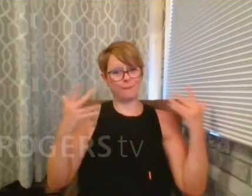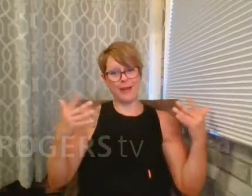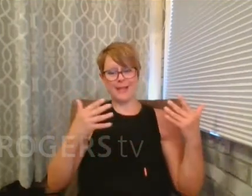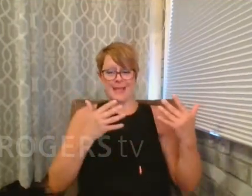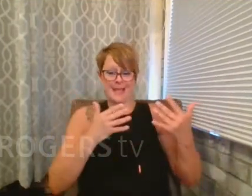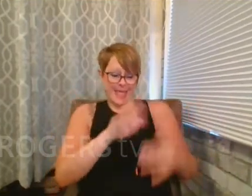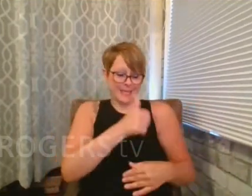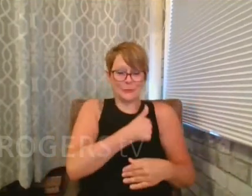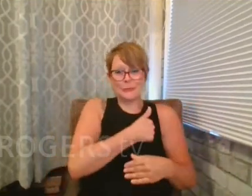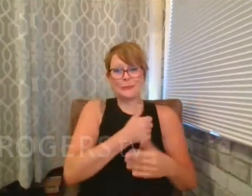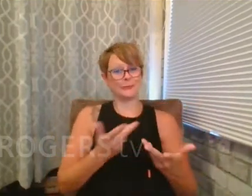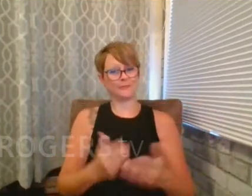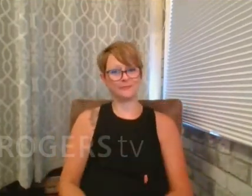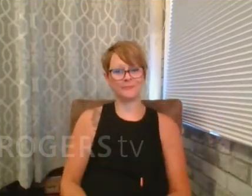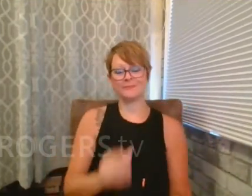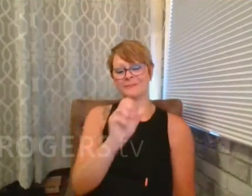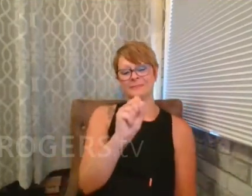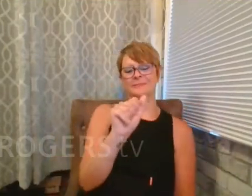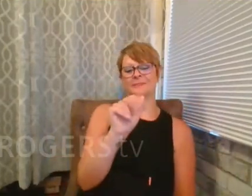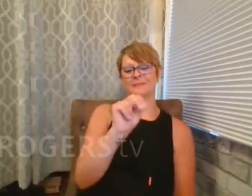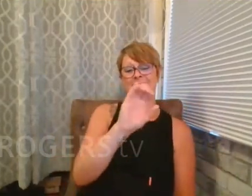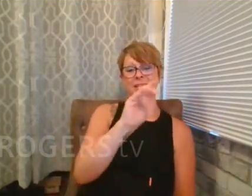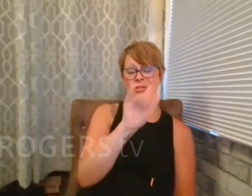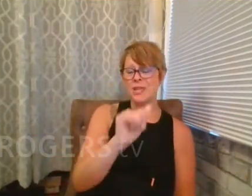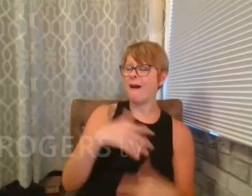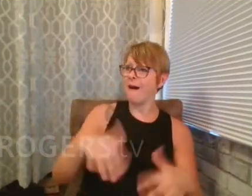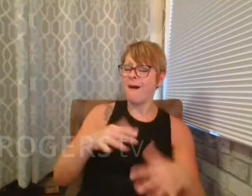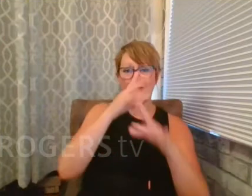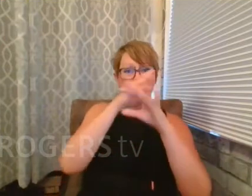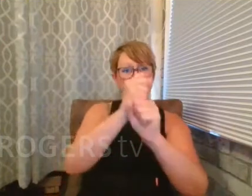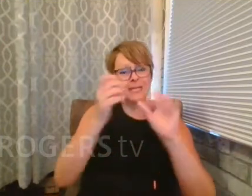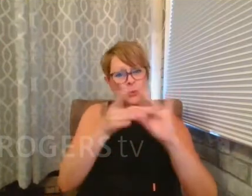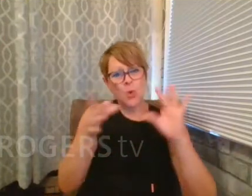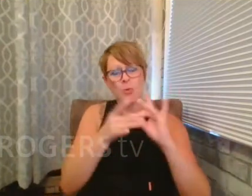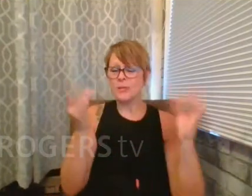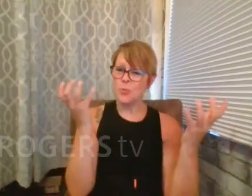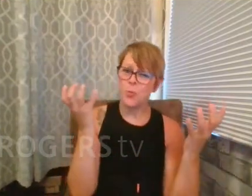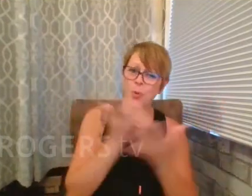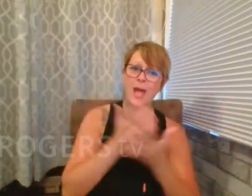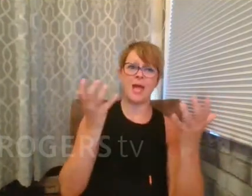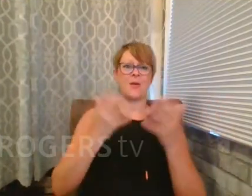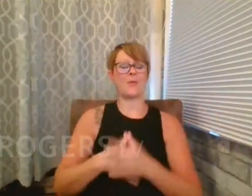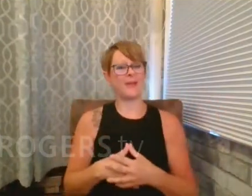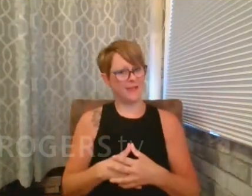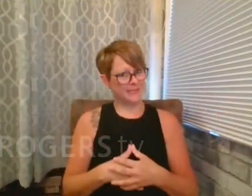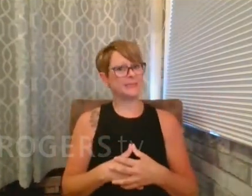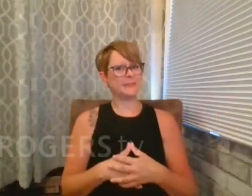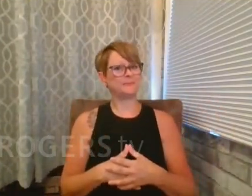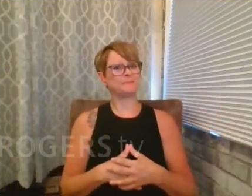Such fascinating stories you all have. My goodness, this is awesome to learn about. Yeah. Finally, so I